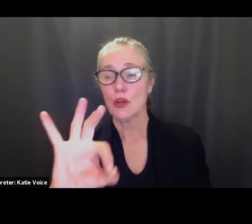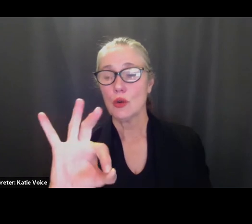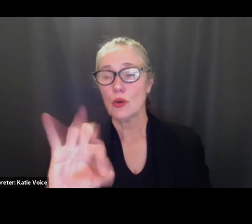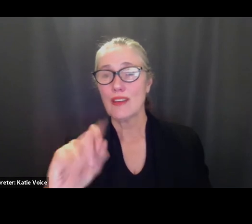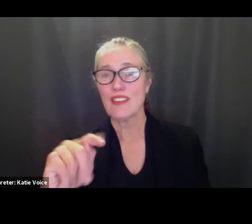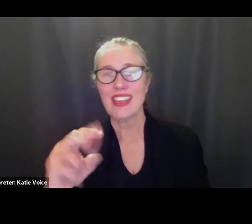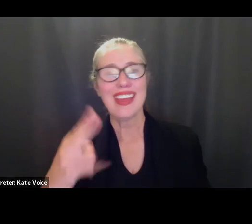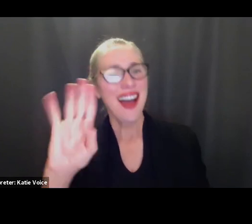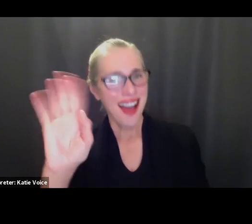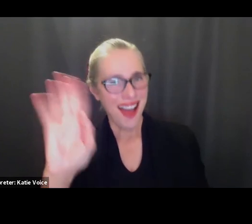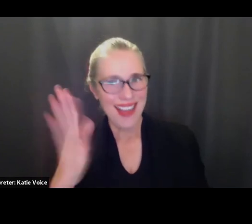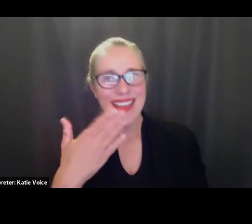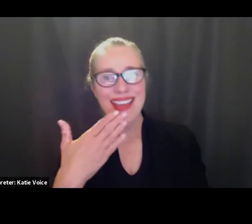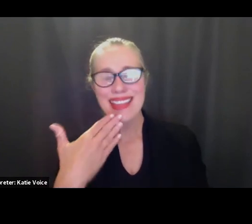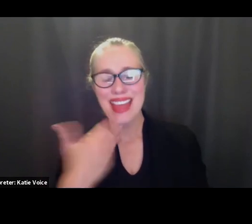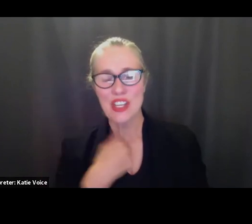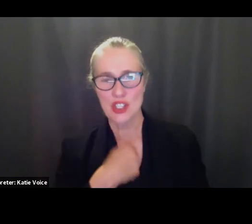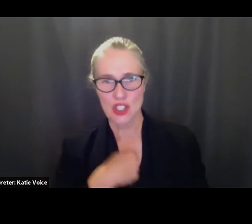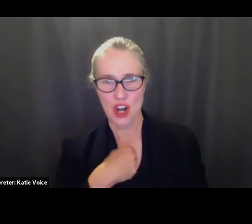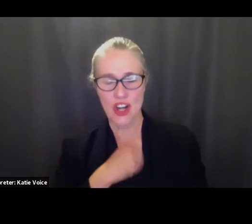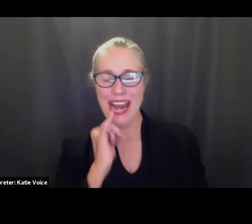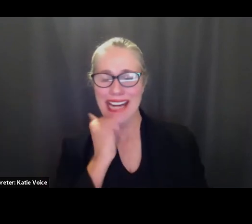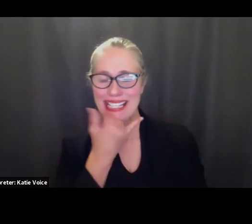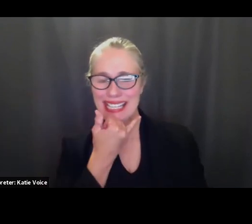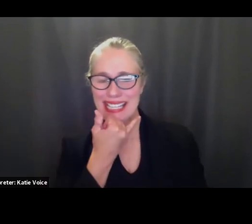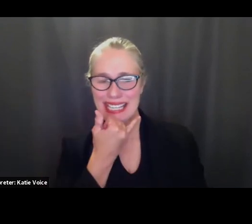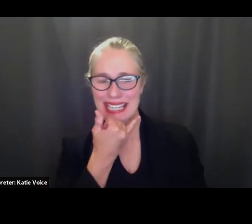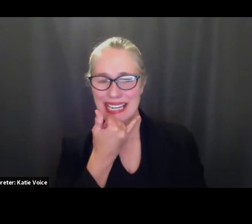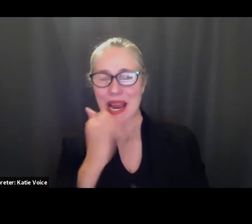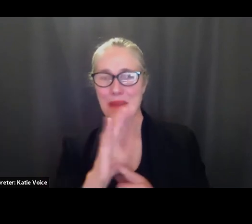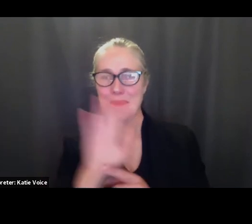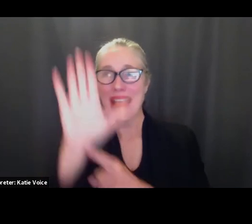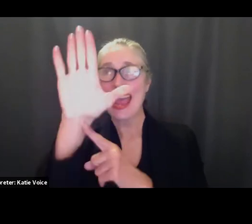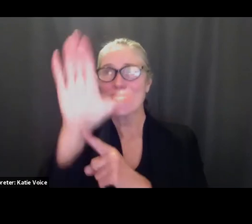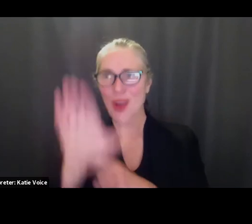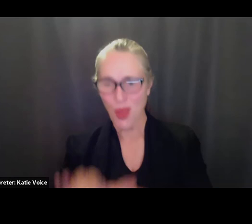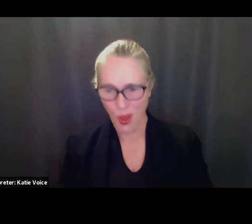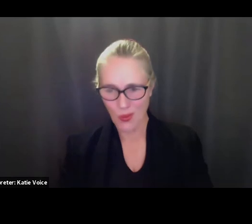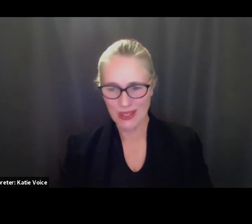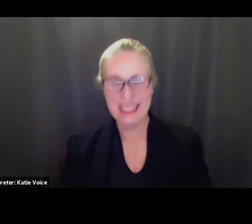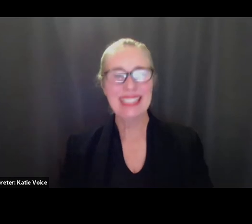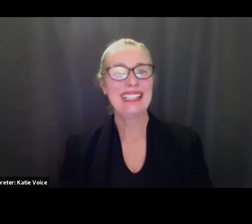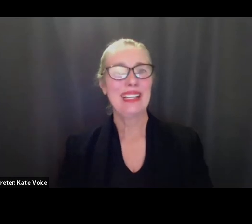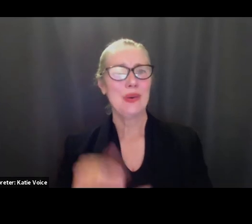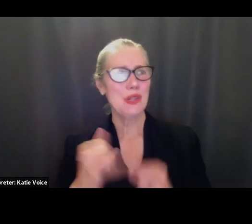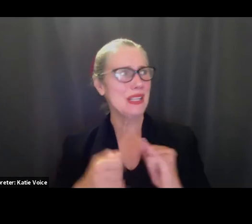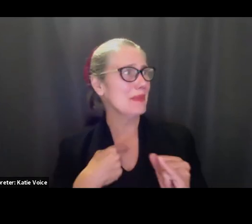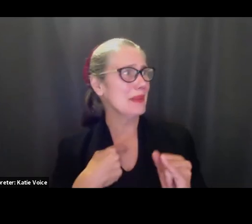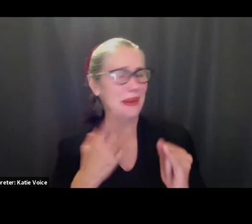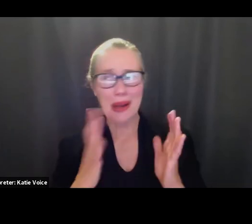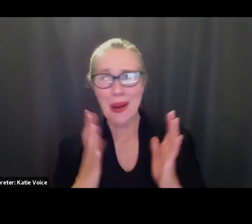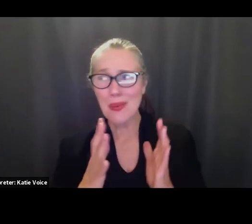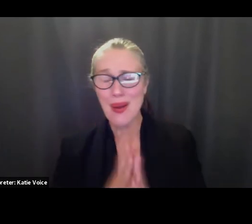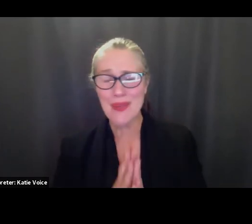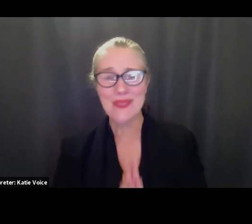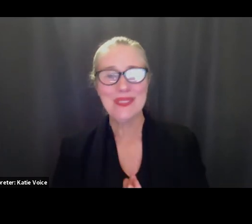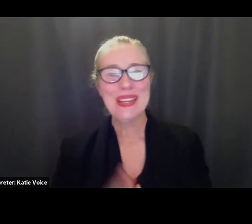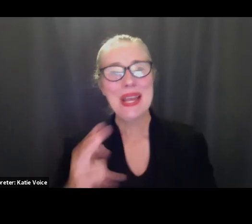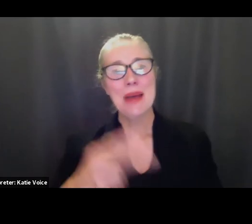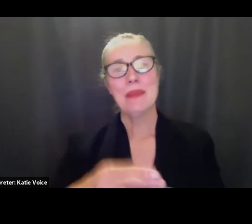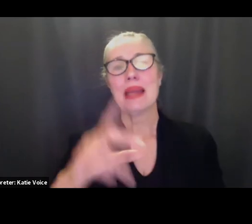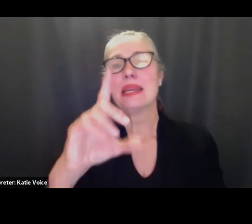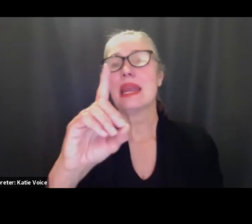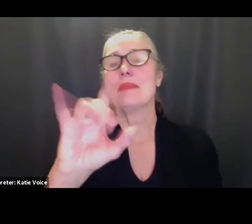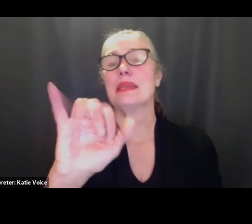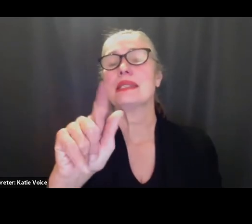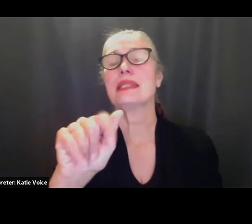hi everybody thank you sorry about that i accidentally uh lowered my hand and didn't realize as soon as you said last speaker i was like oh no anyways my name is dylan griffith